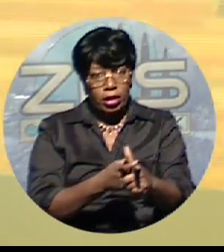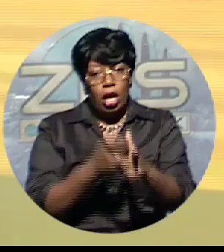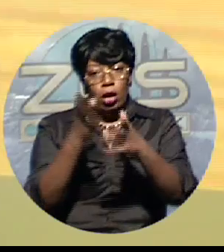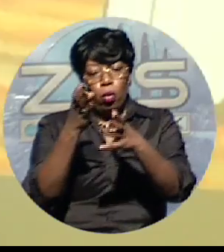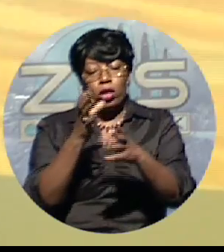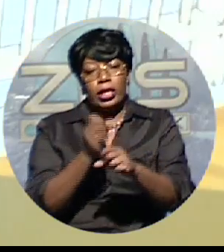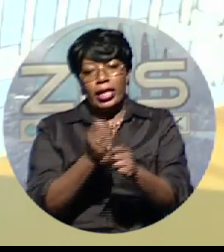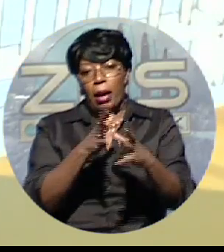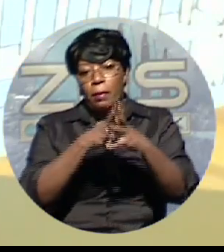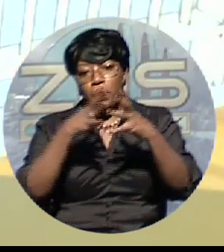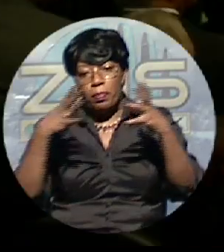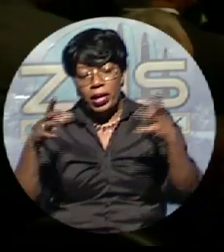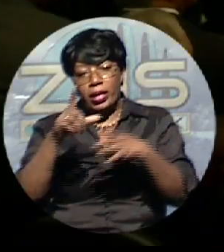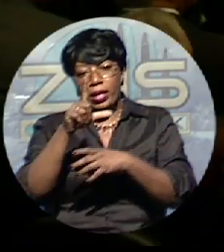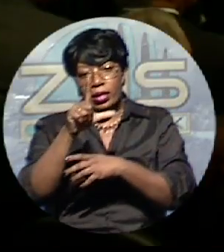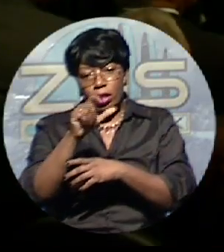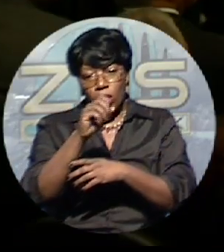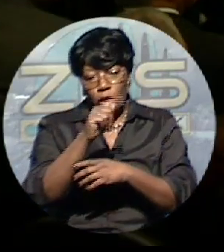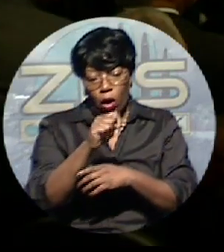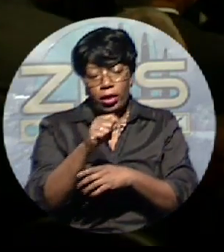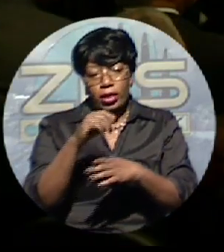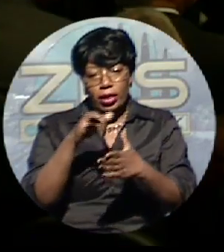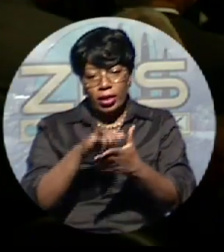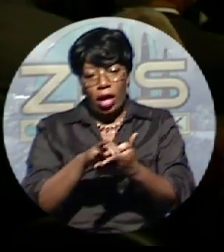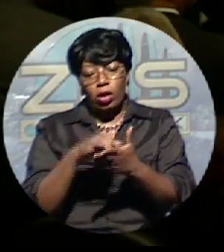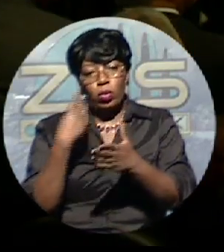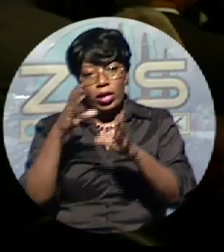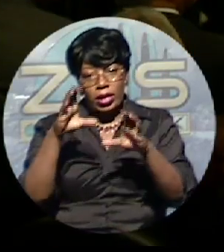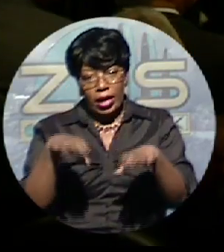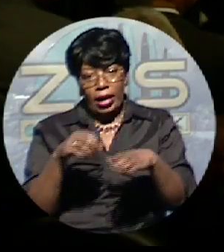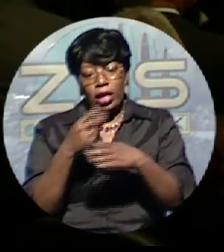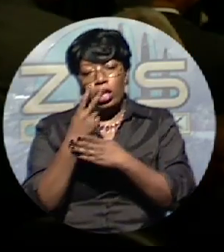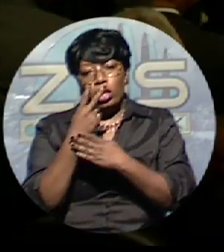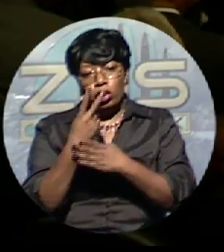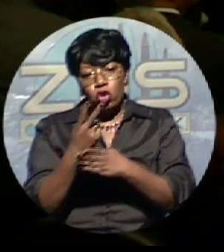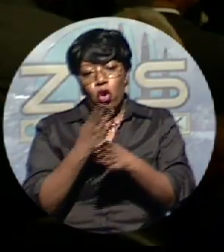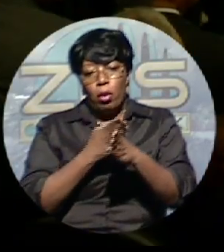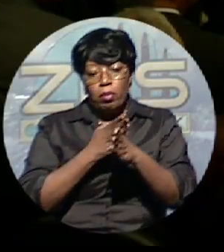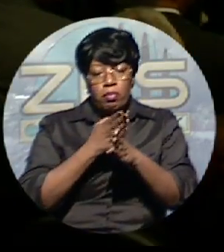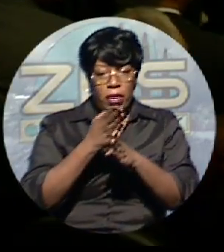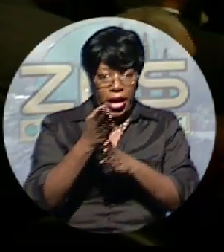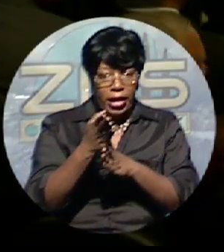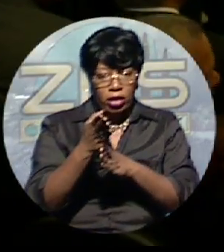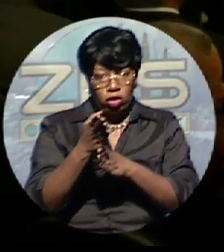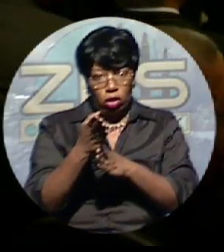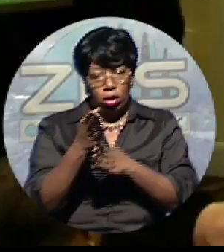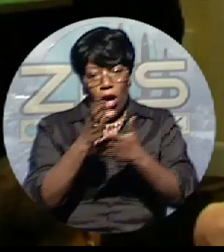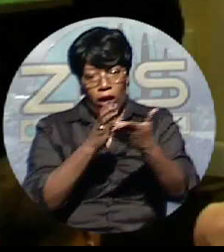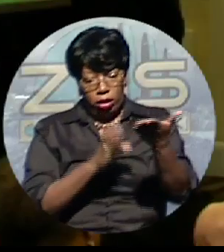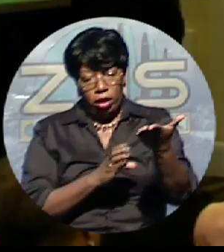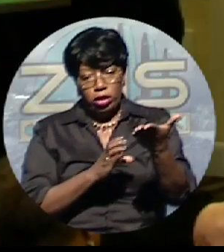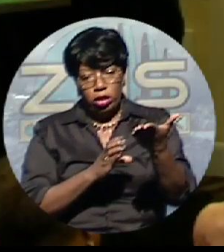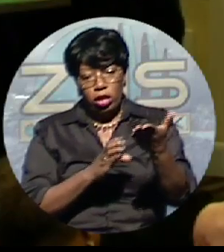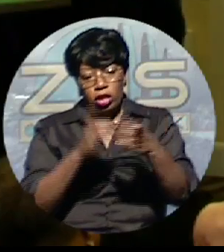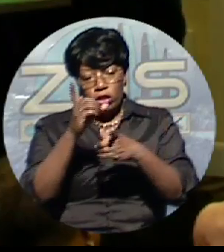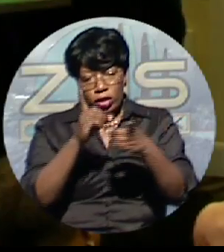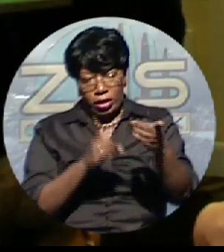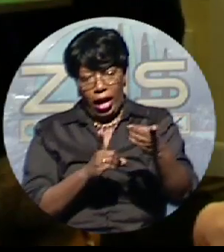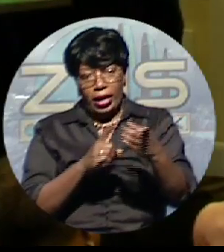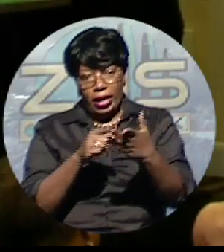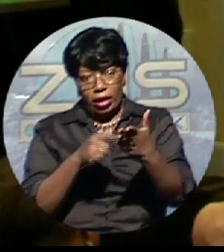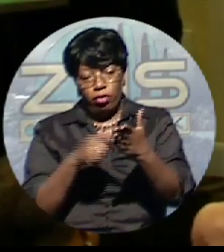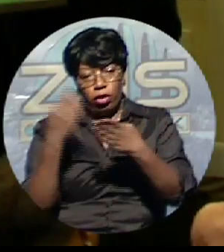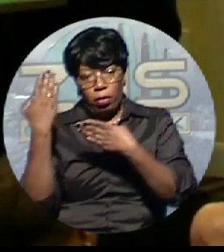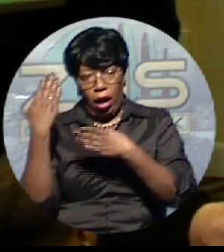to get the biggest lot that we can. With 2 major architectural firms in the country wanting to take on the task of designing the Bahamas' pavilion, it was